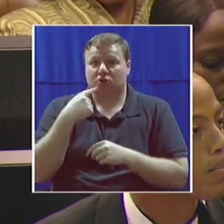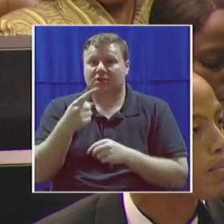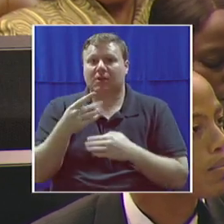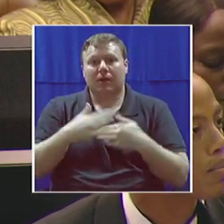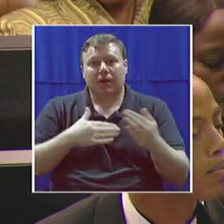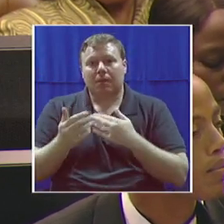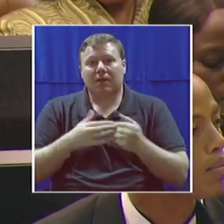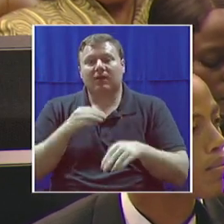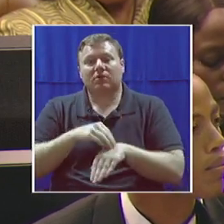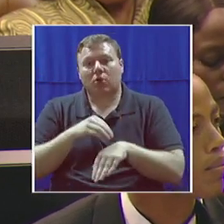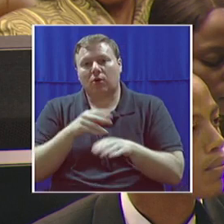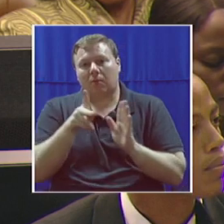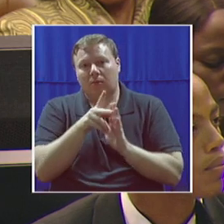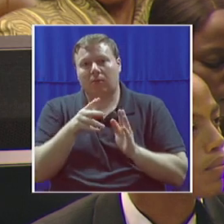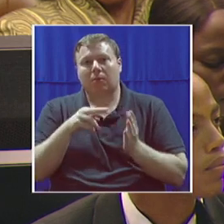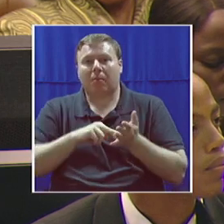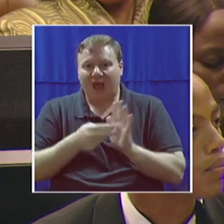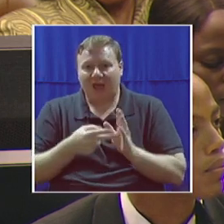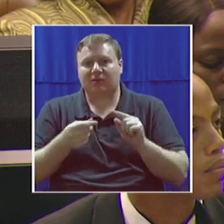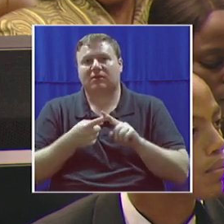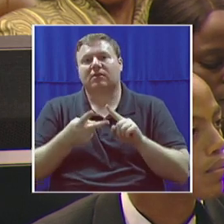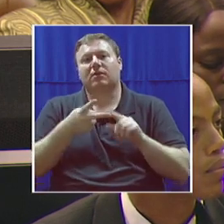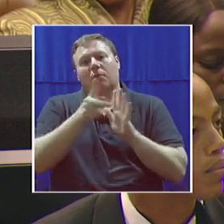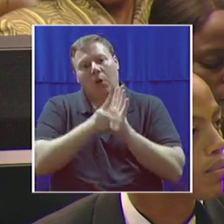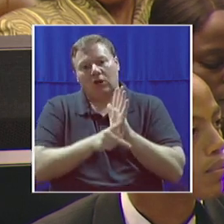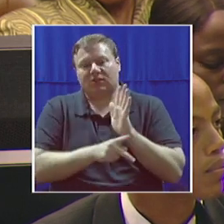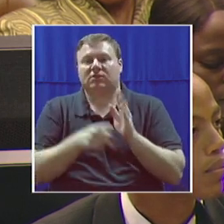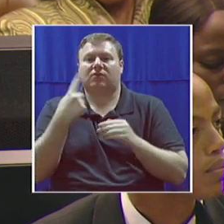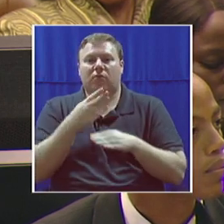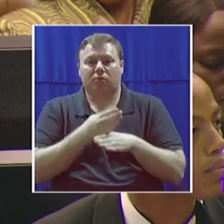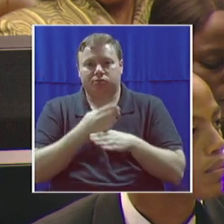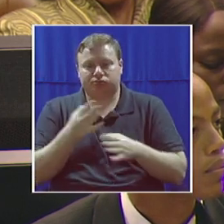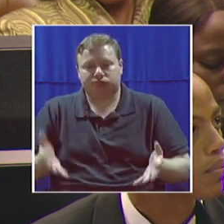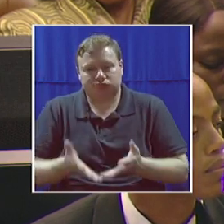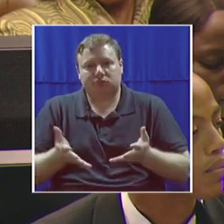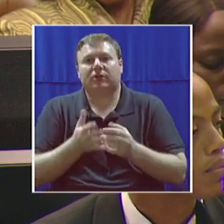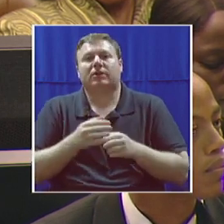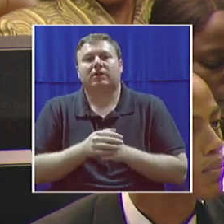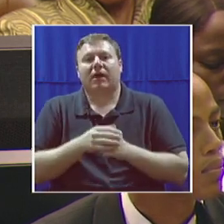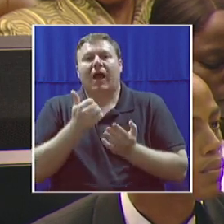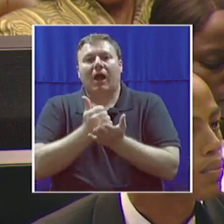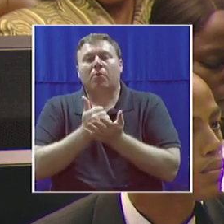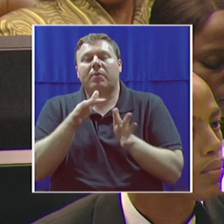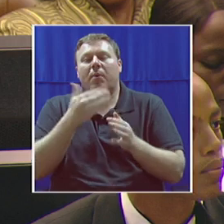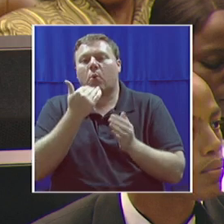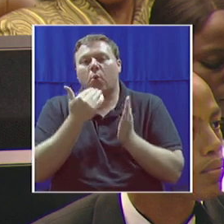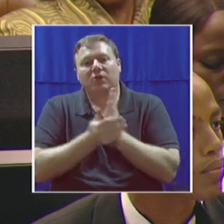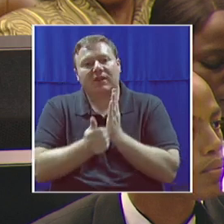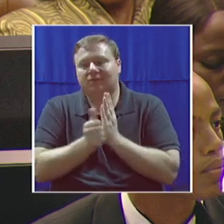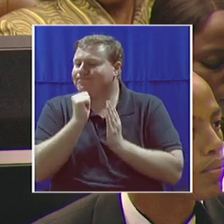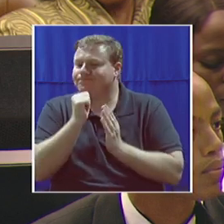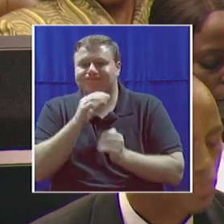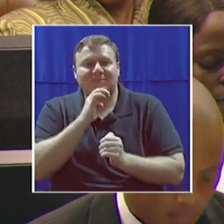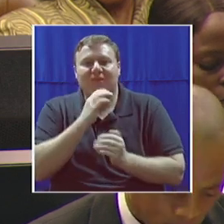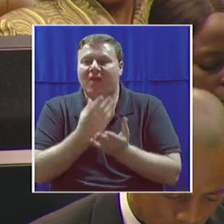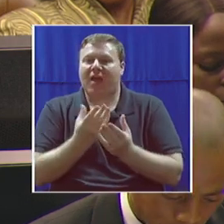plans and policies to address the employment that would be designated as not requiring skill skills when are you anticipating to